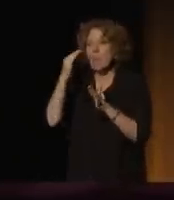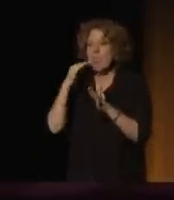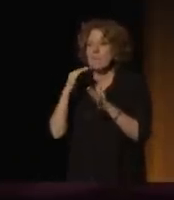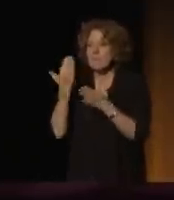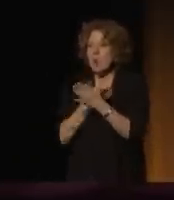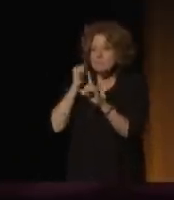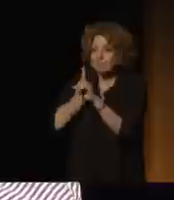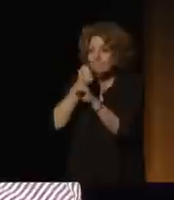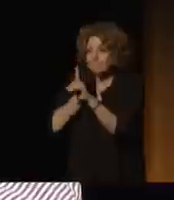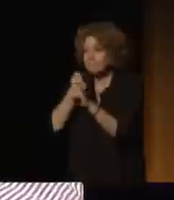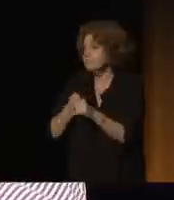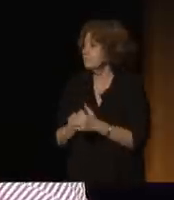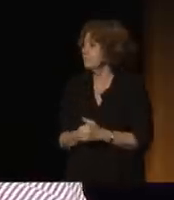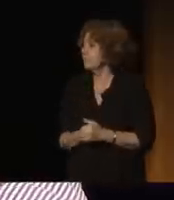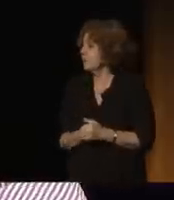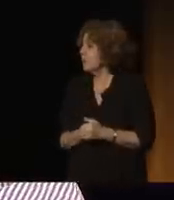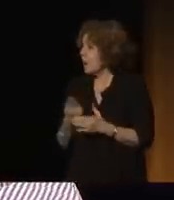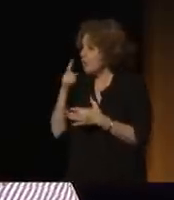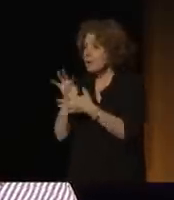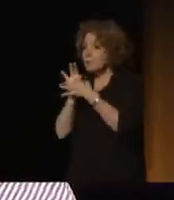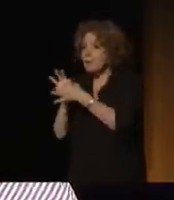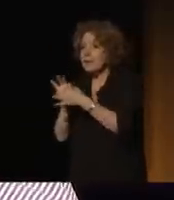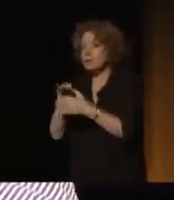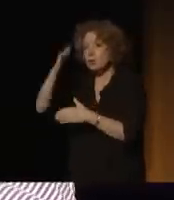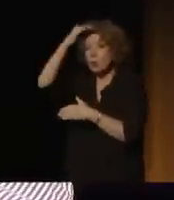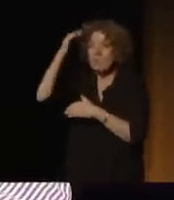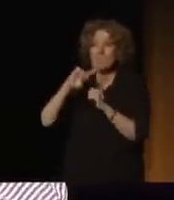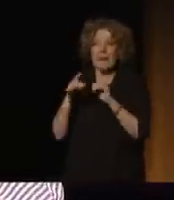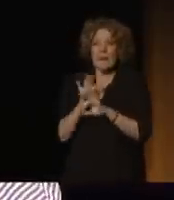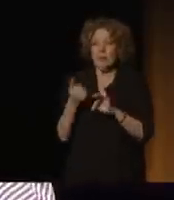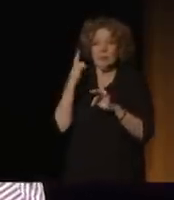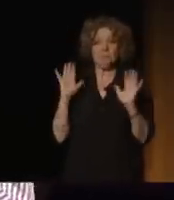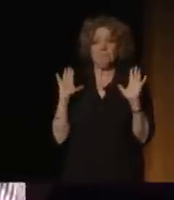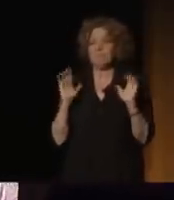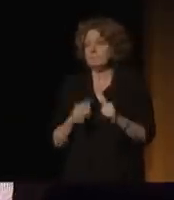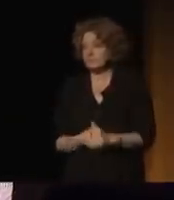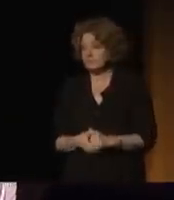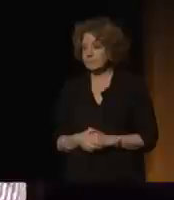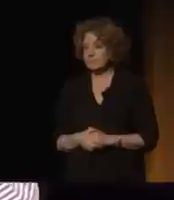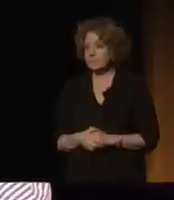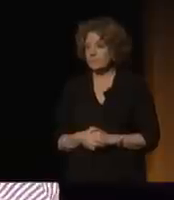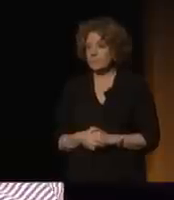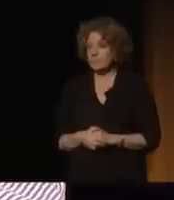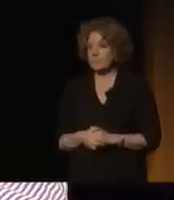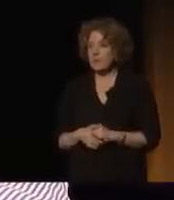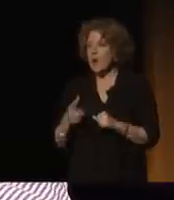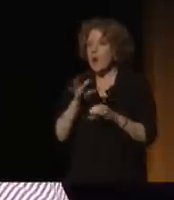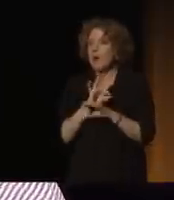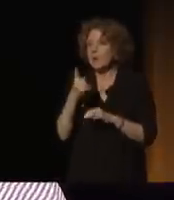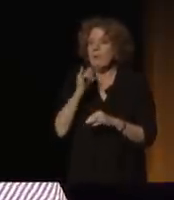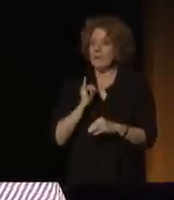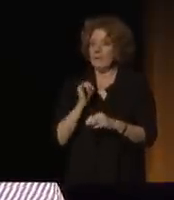active. But I know a lot of people think it's related to Trump. I don't. You don't? No, not at all. I don't think the Me Too movement is related to